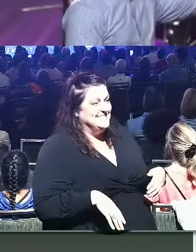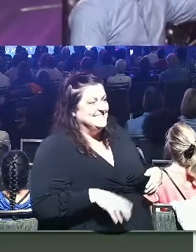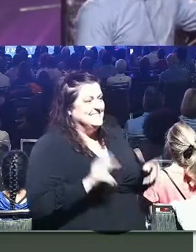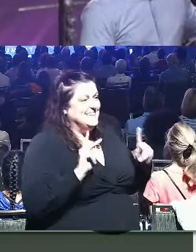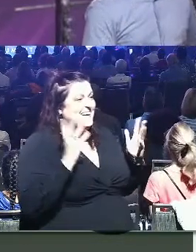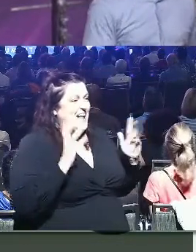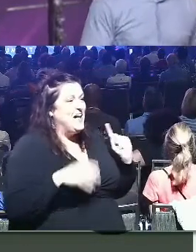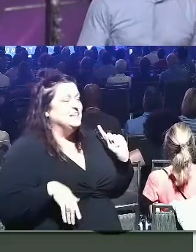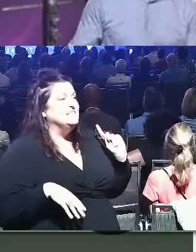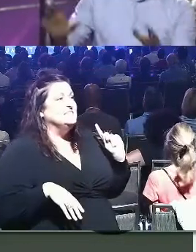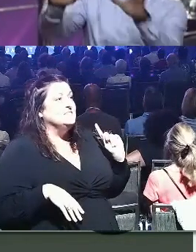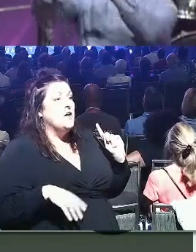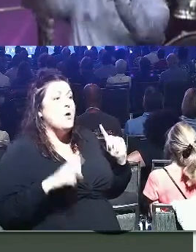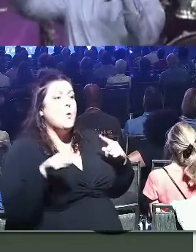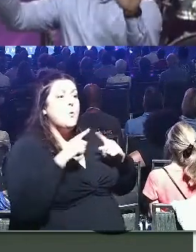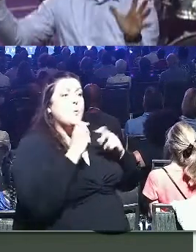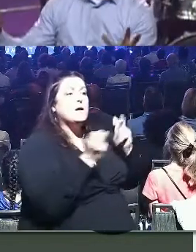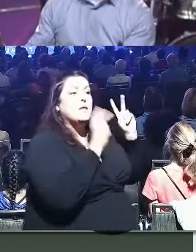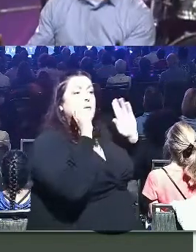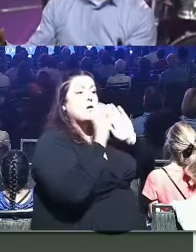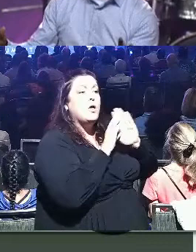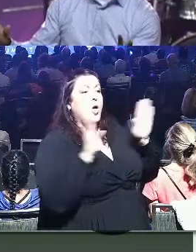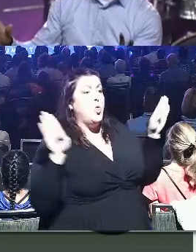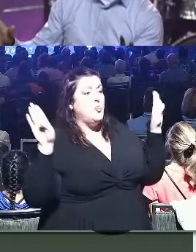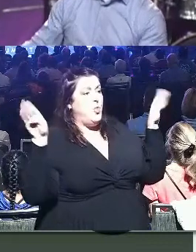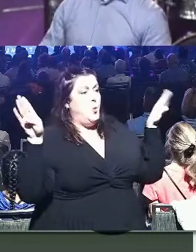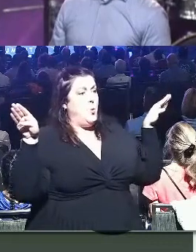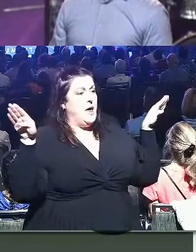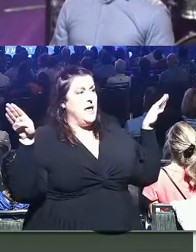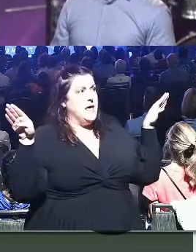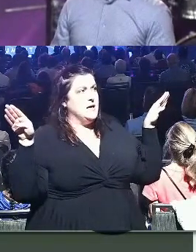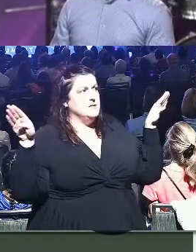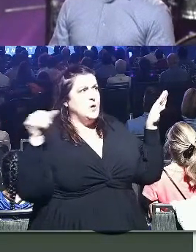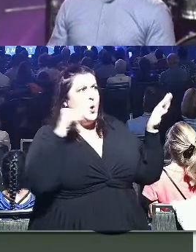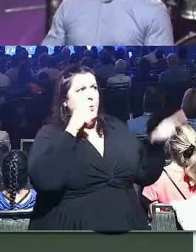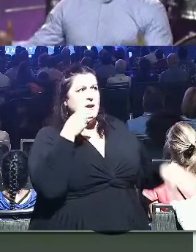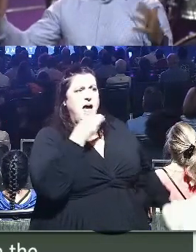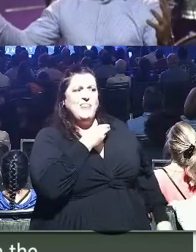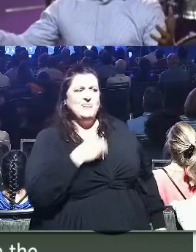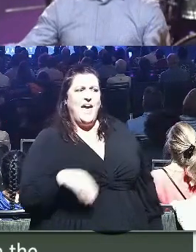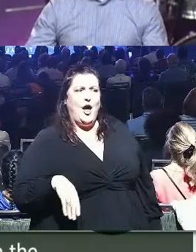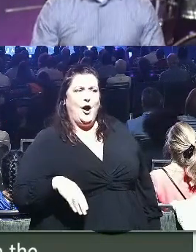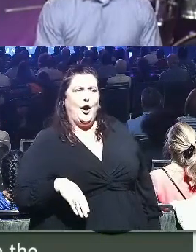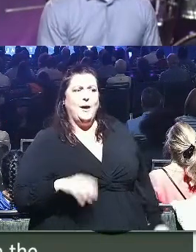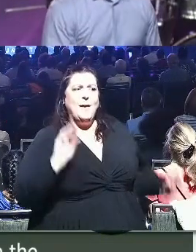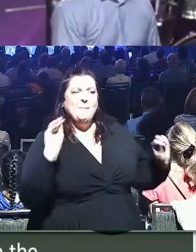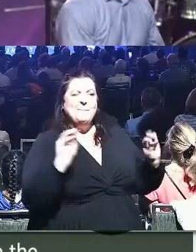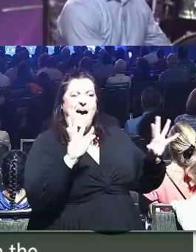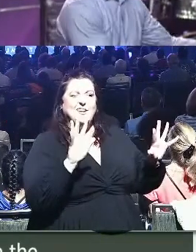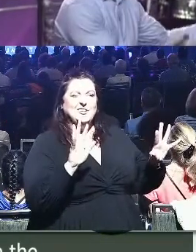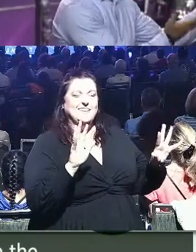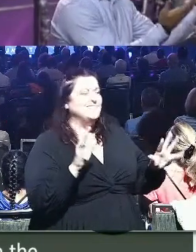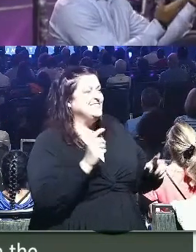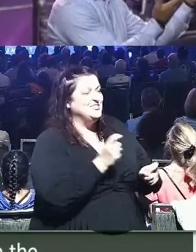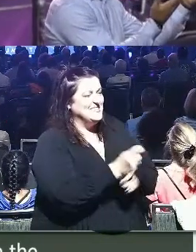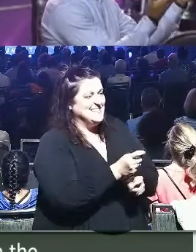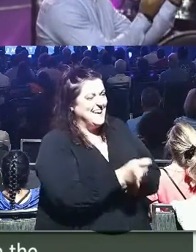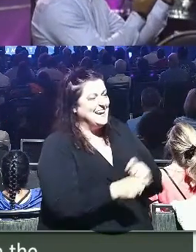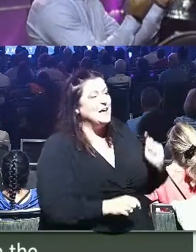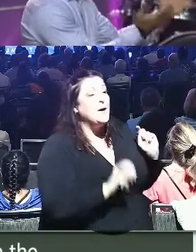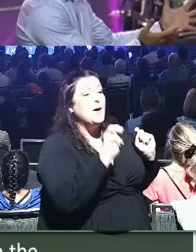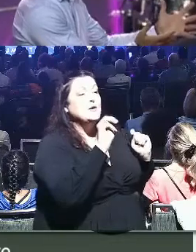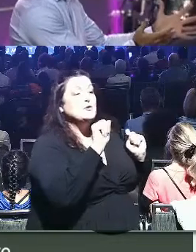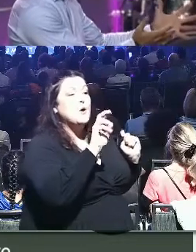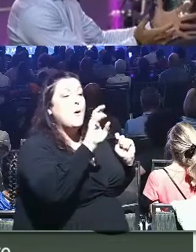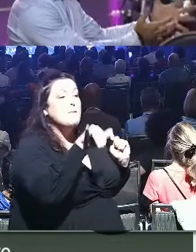It's funny, when I took this picture, those wings were not on the mural there. So that just magically appeared. But I want to have Marci give a little bit more of